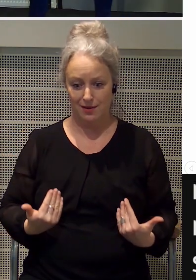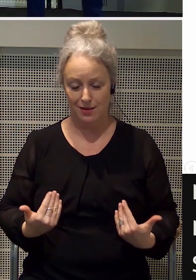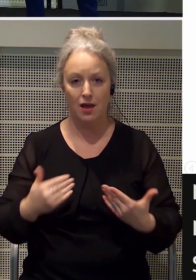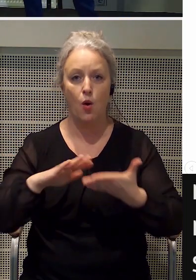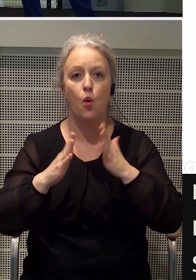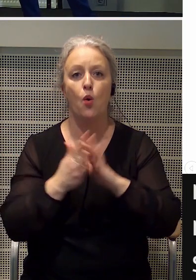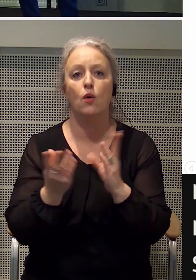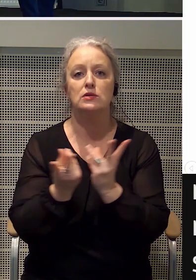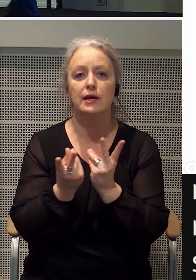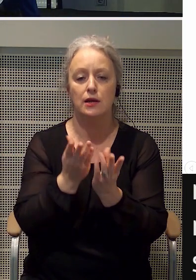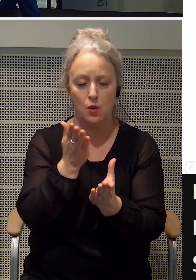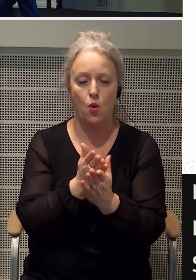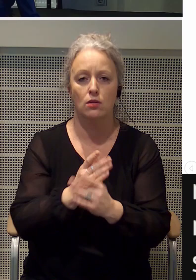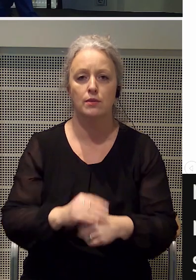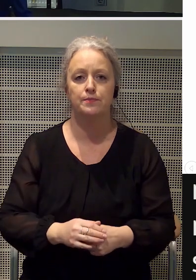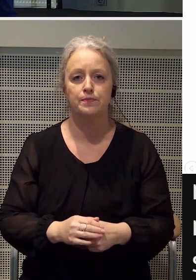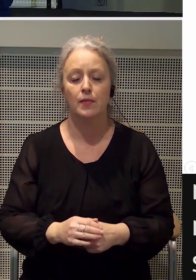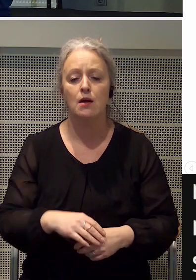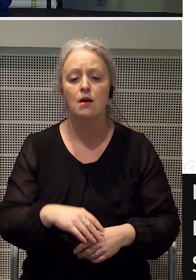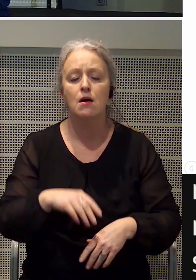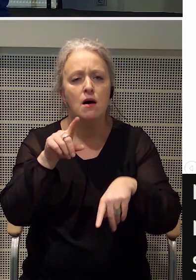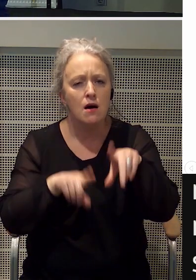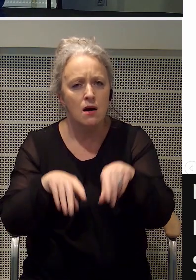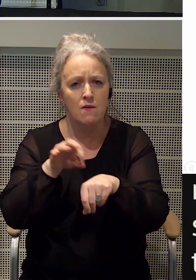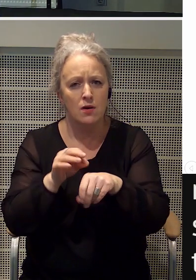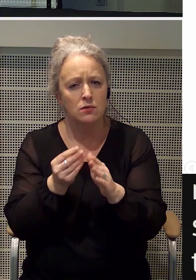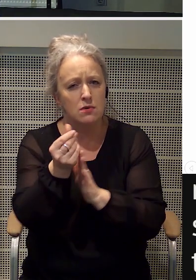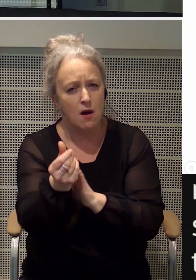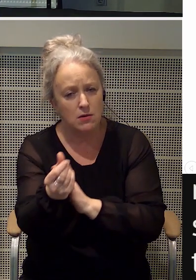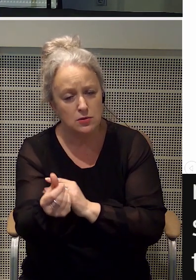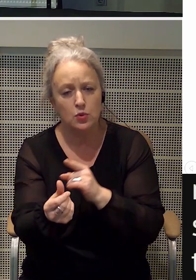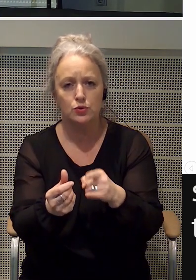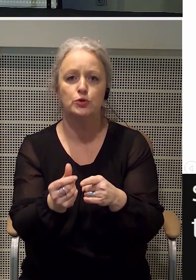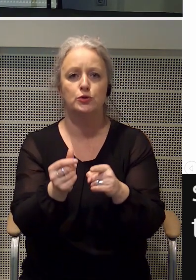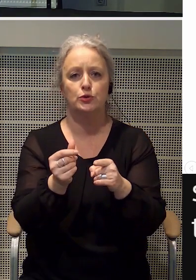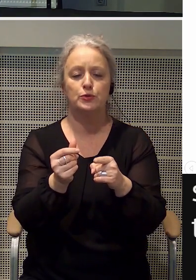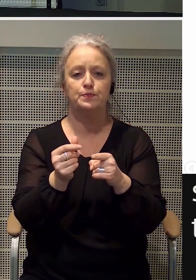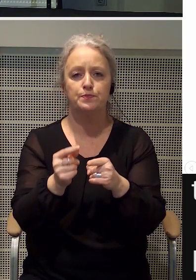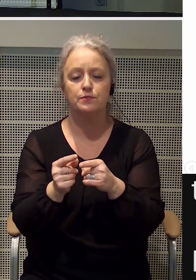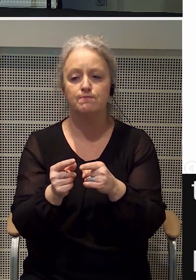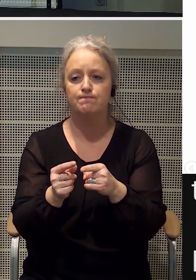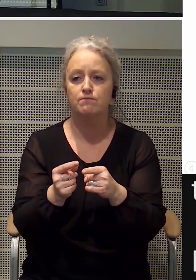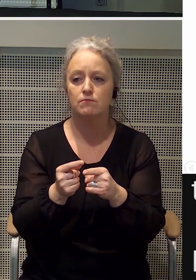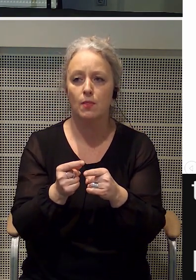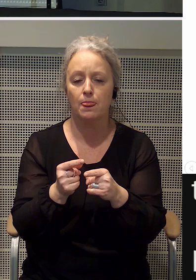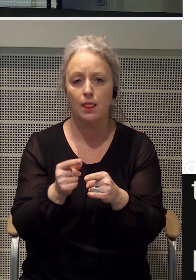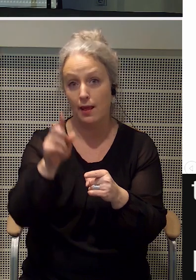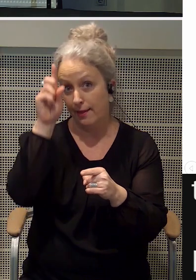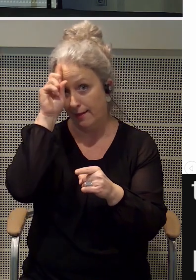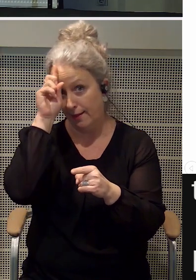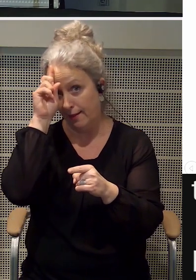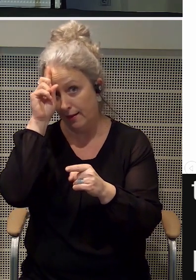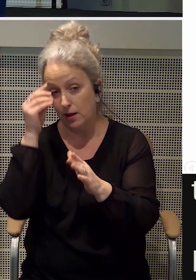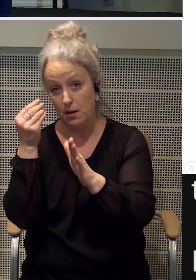your problem. I just don't know where to get this money from. When we speak about funding rare diseases,